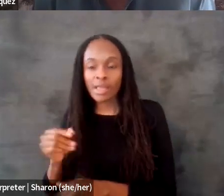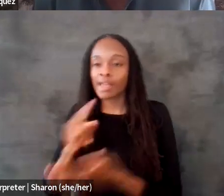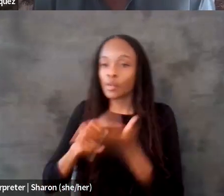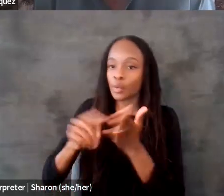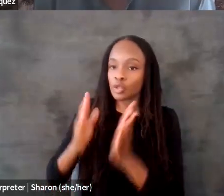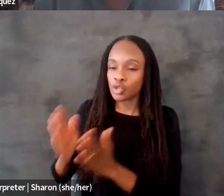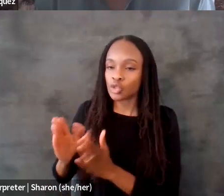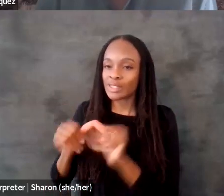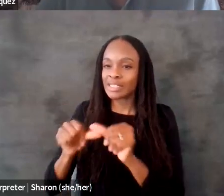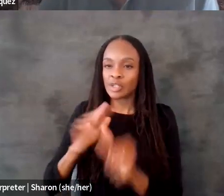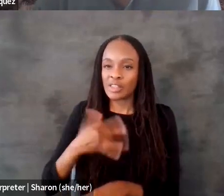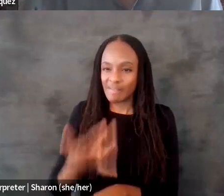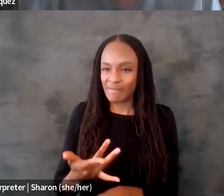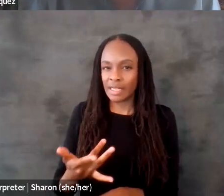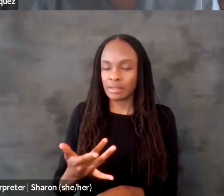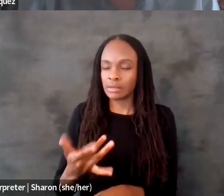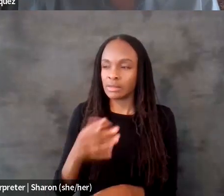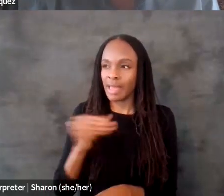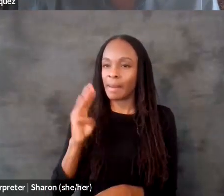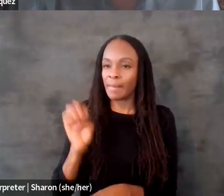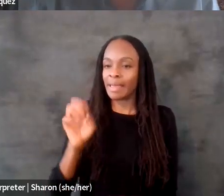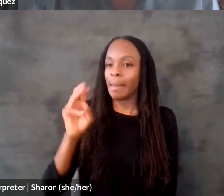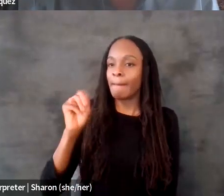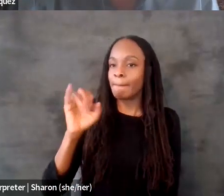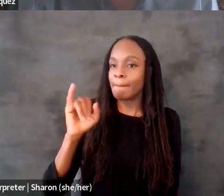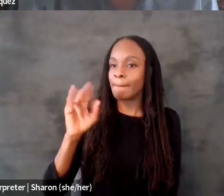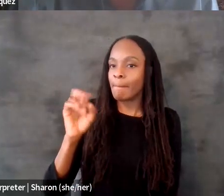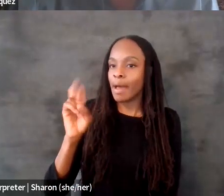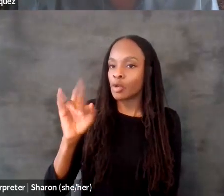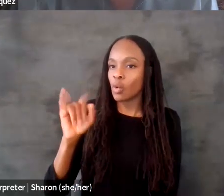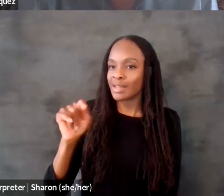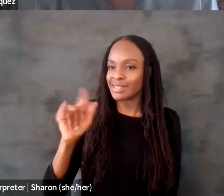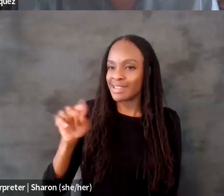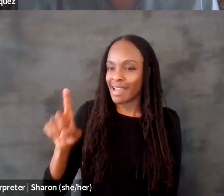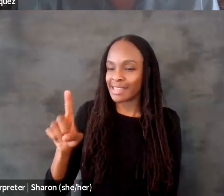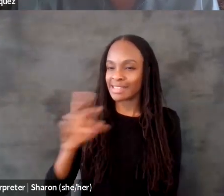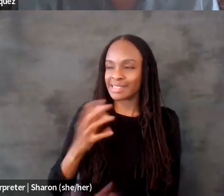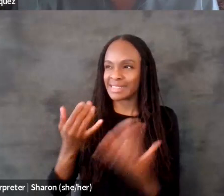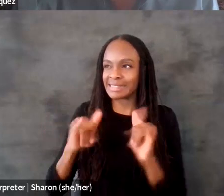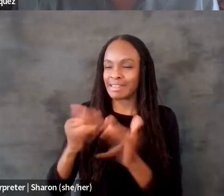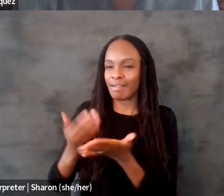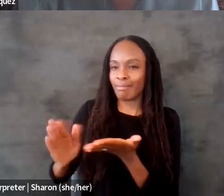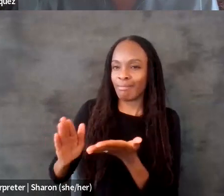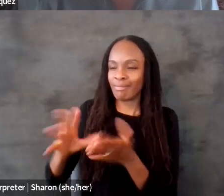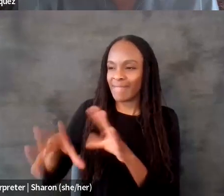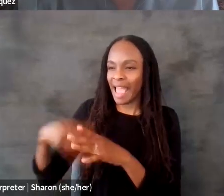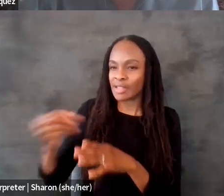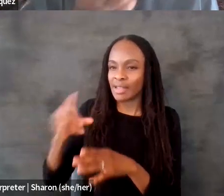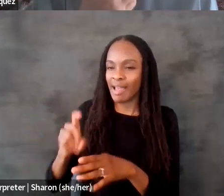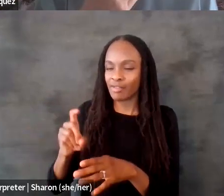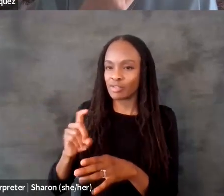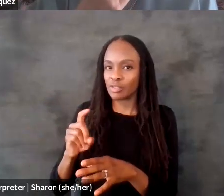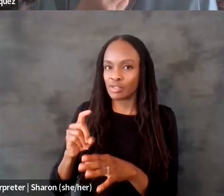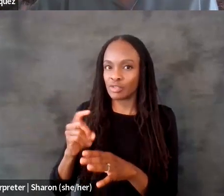to feel and be minoritized. We are still outside and have to watch our backs, knowing the influence of the,